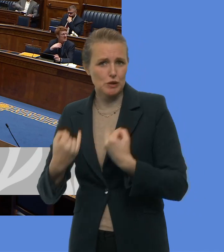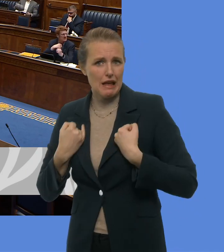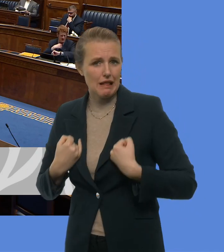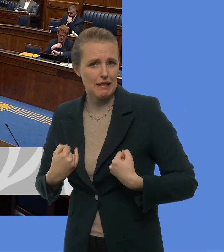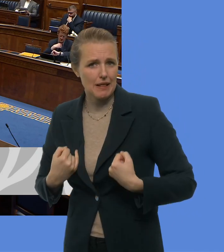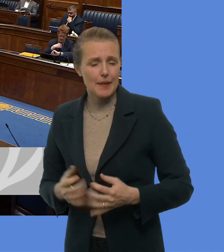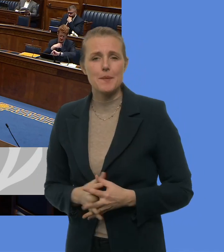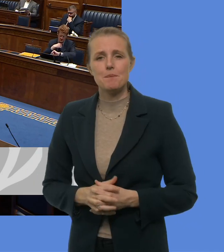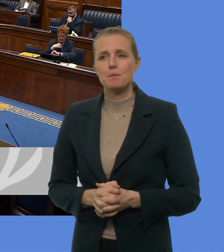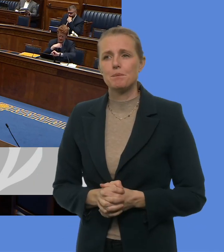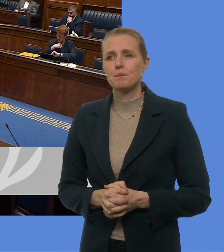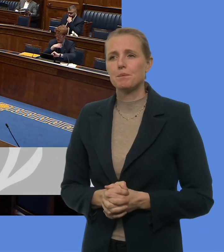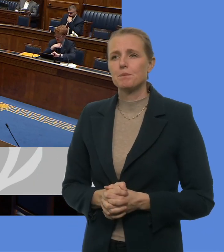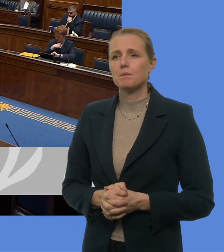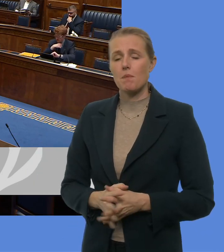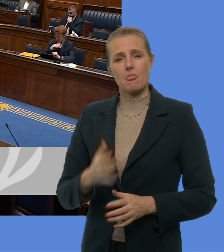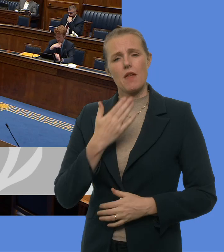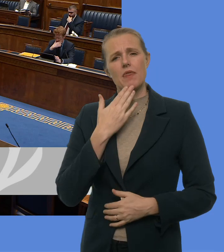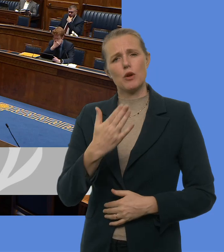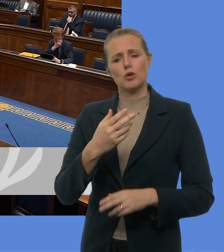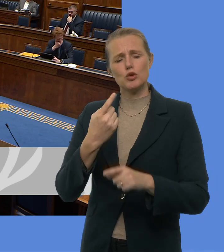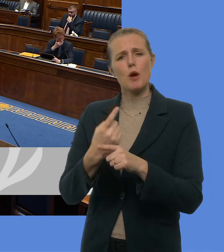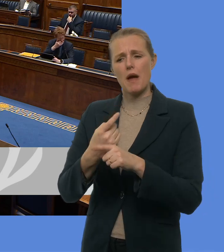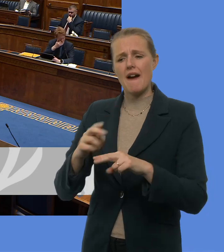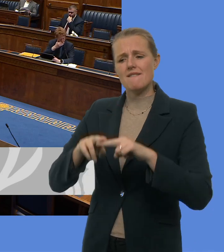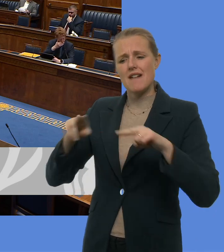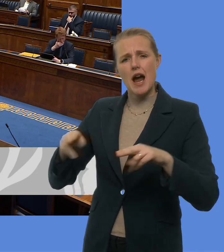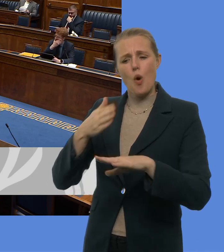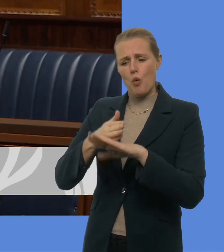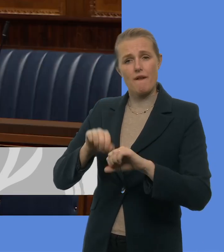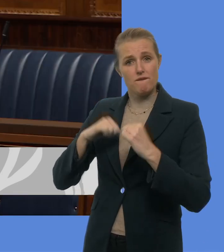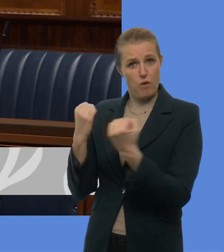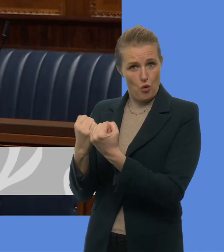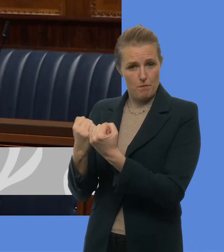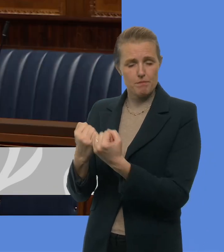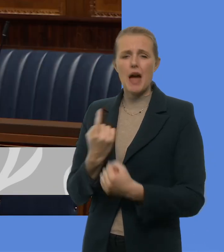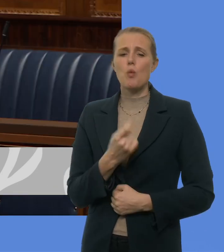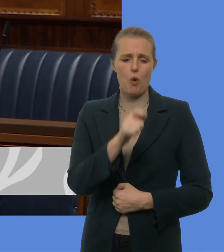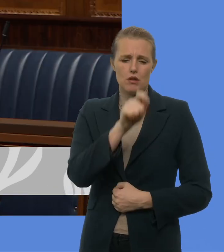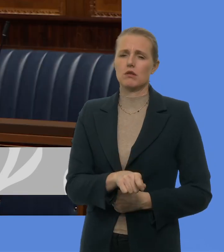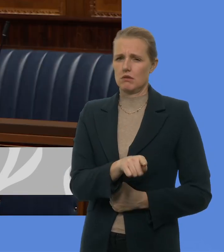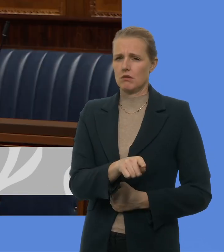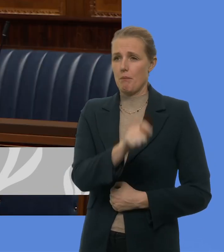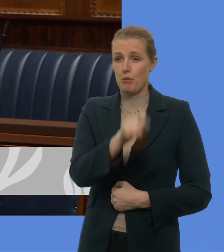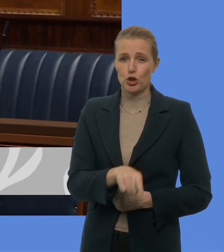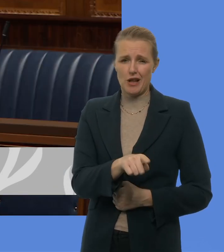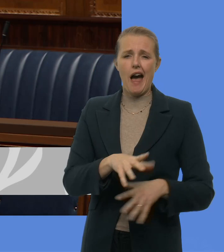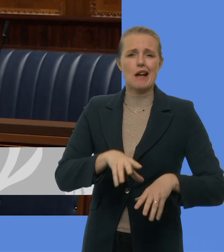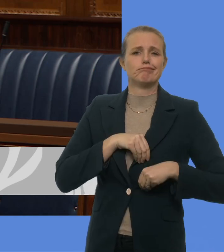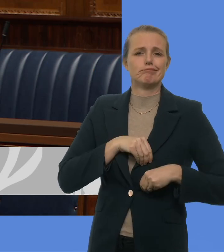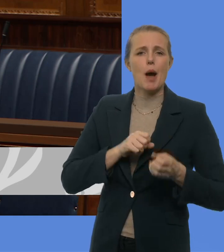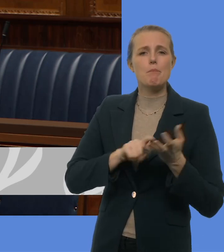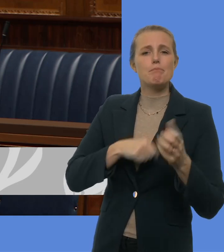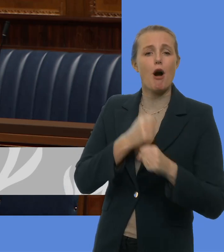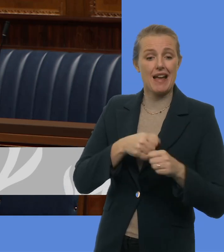You mentioned there about the Fair Work Forum. So I have a constituent who had to take some time off work because she'd picked up a bug in the nursing